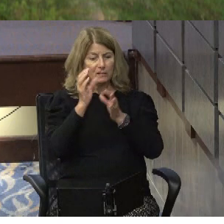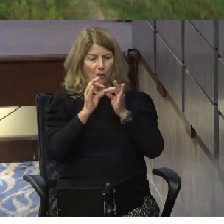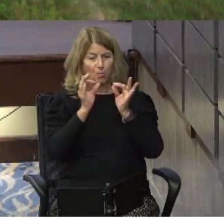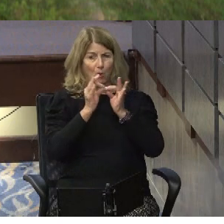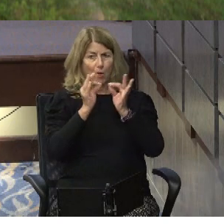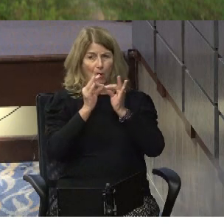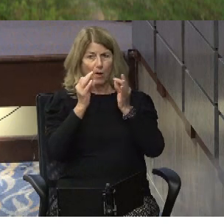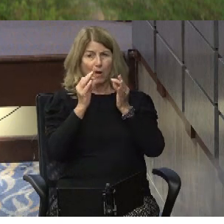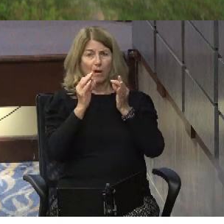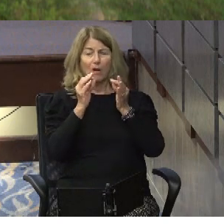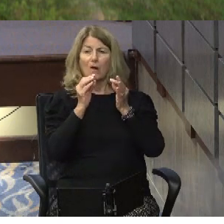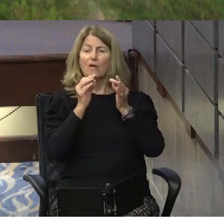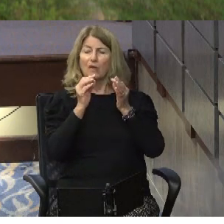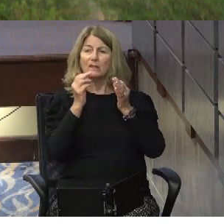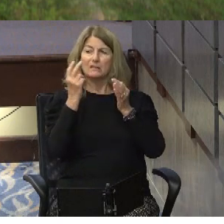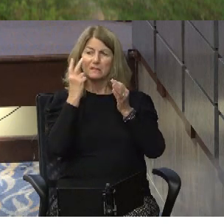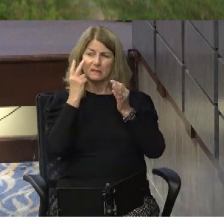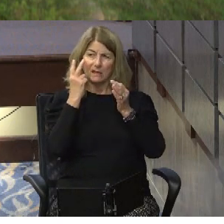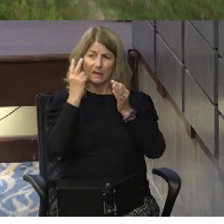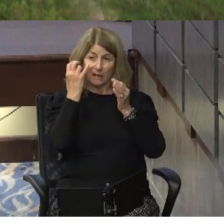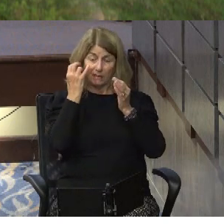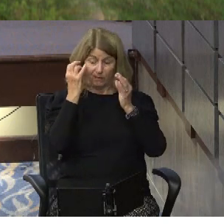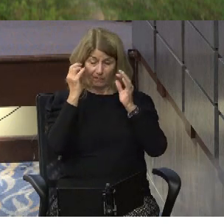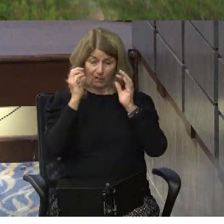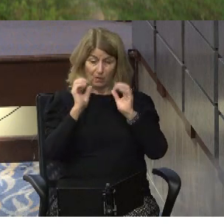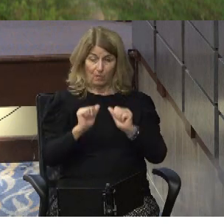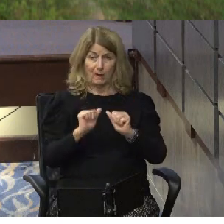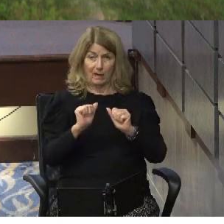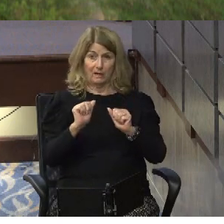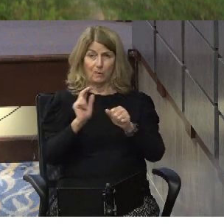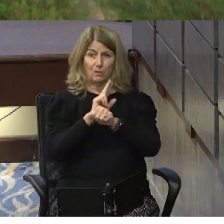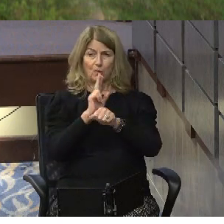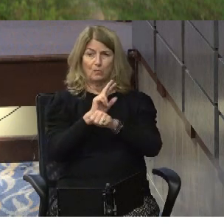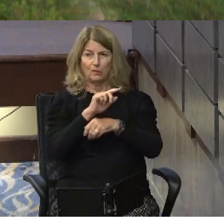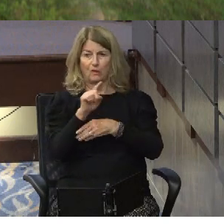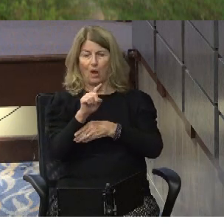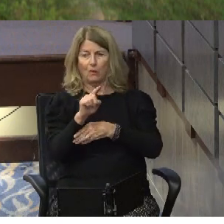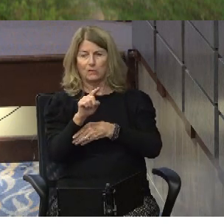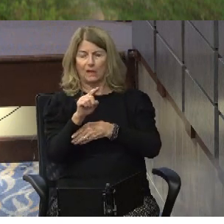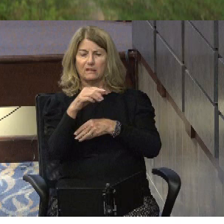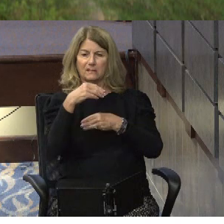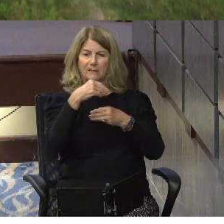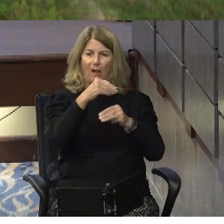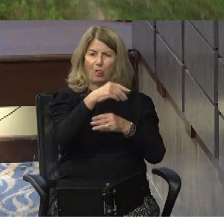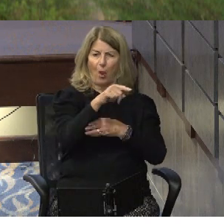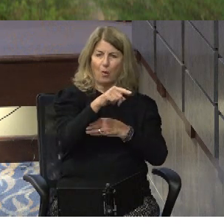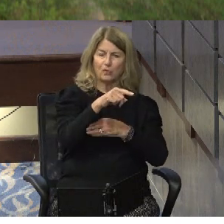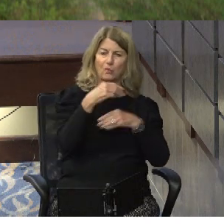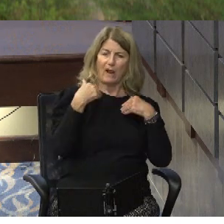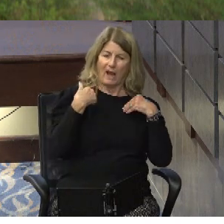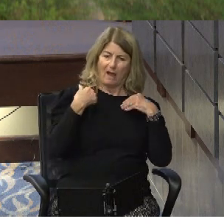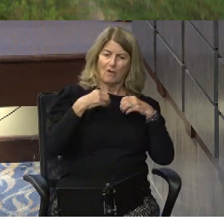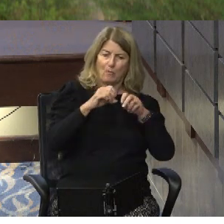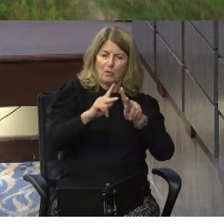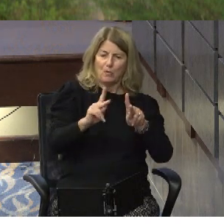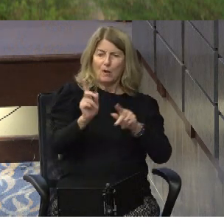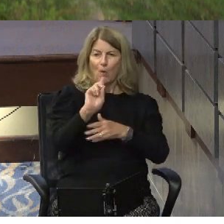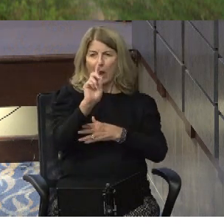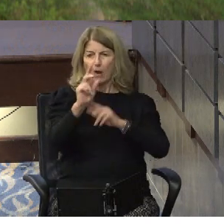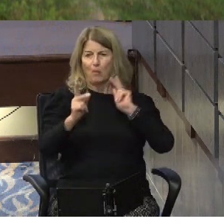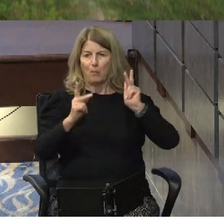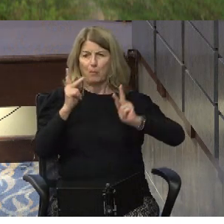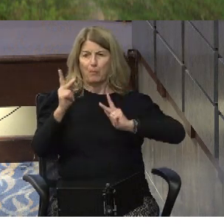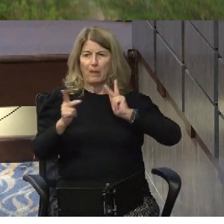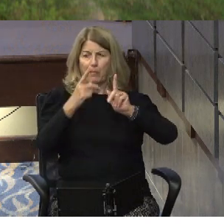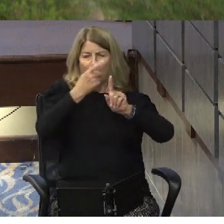able to monetize those, because I think that you can have opportunities whereby people